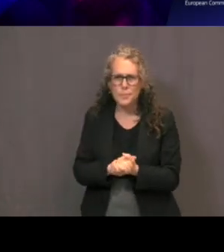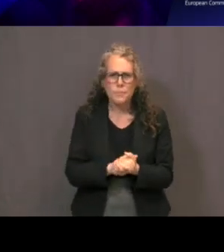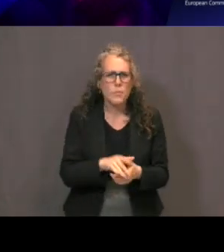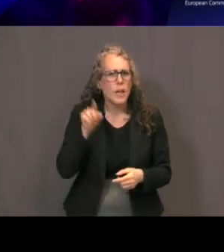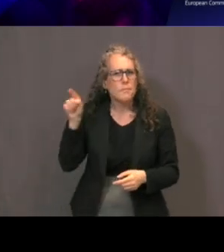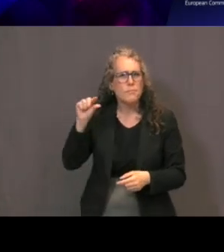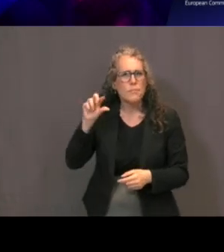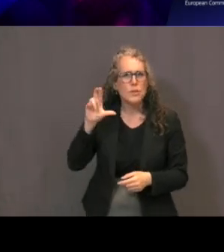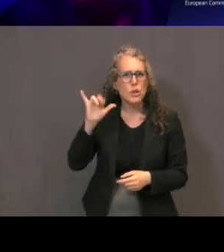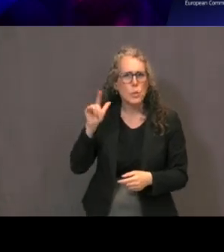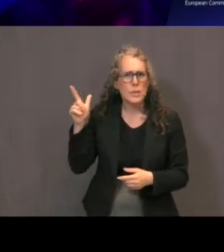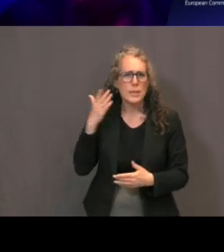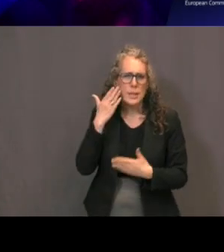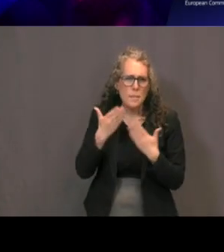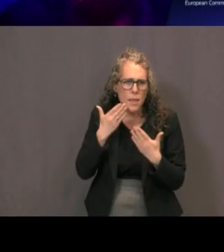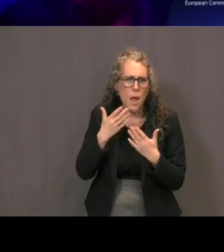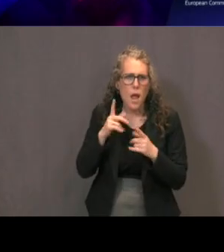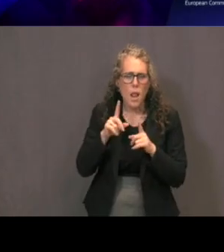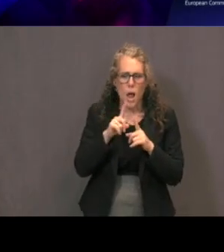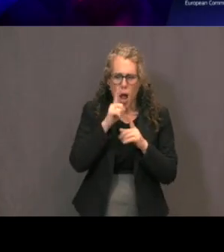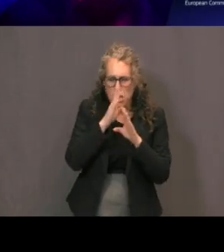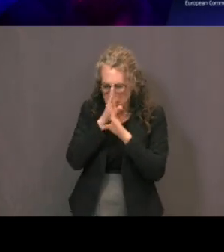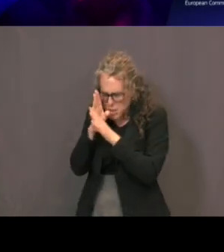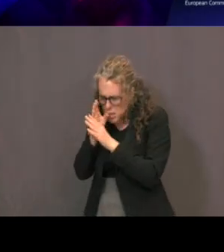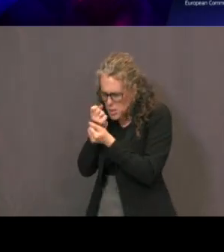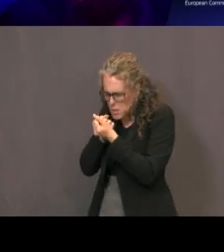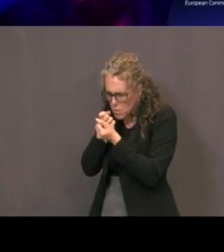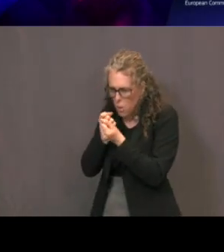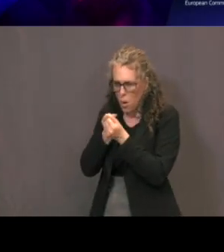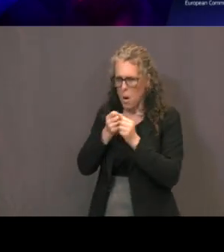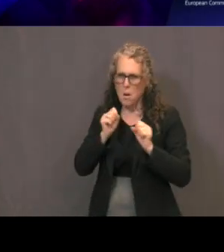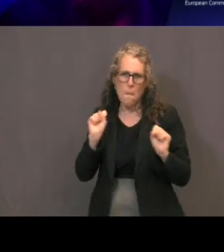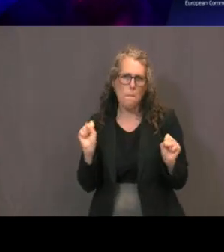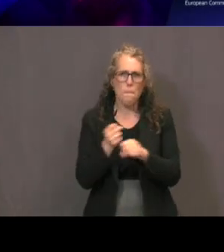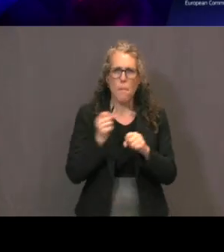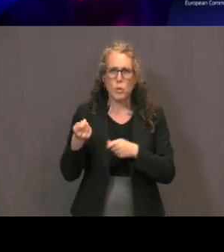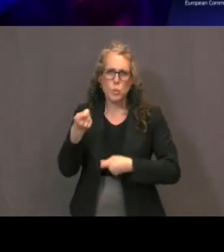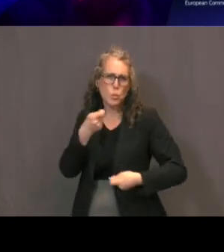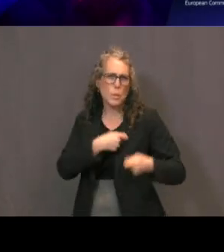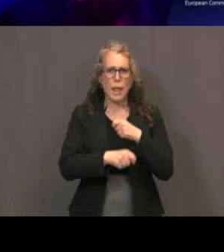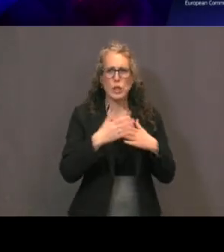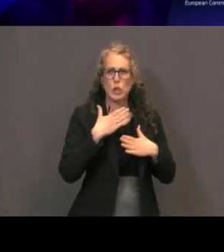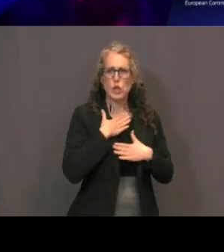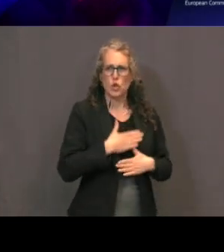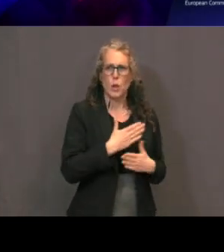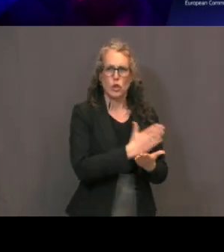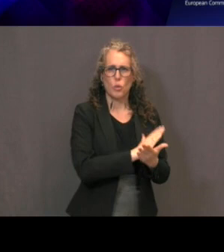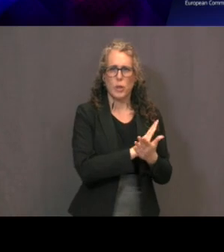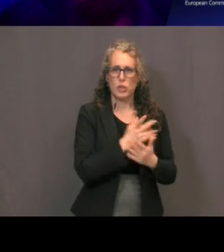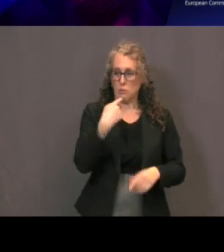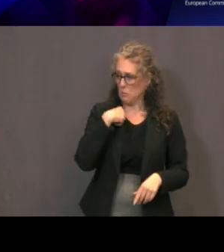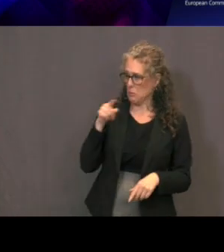that AI-supported interpretation will never replace human interpretation. I cannot believe